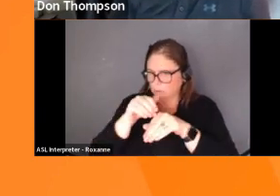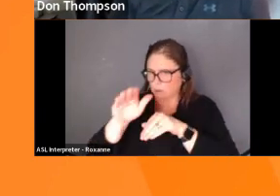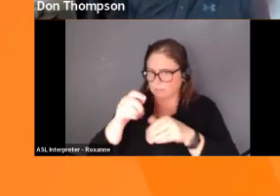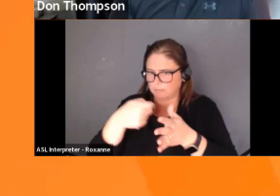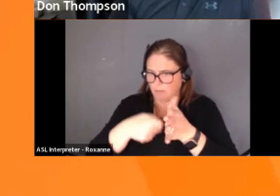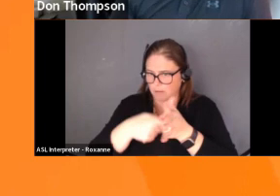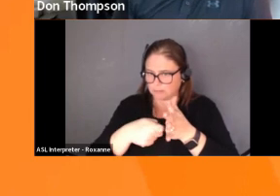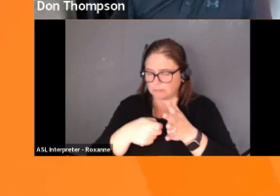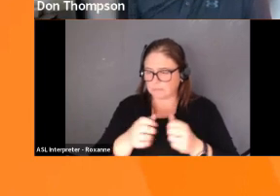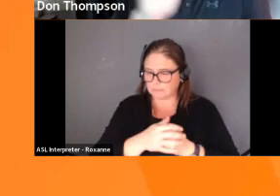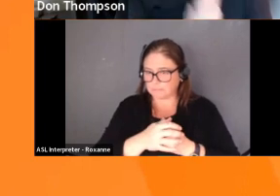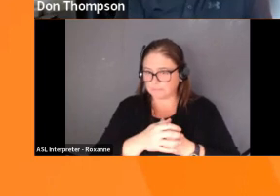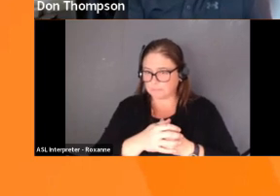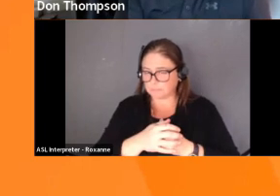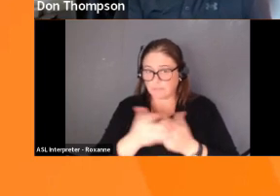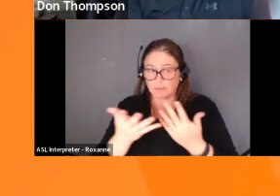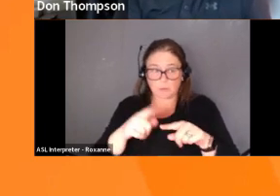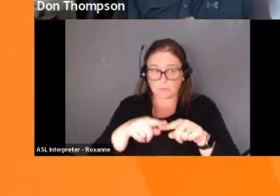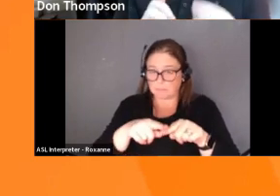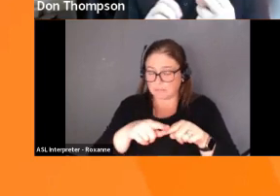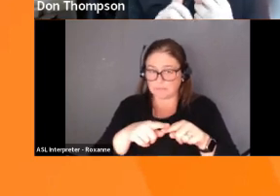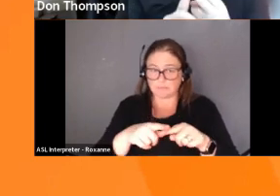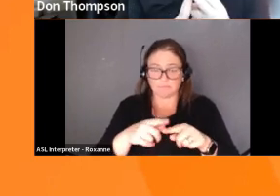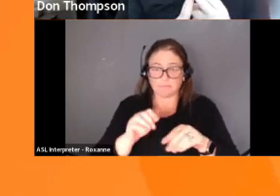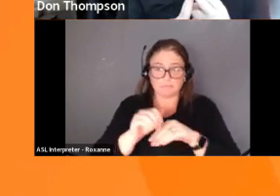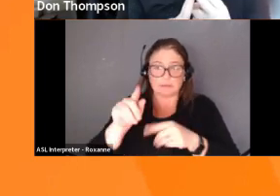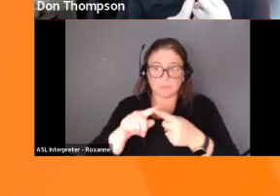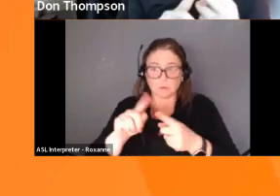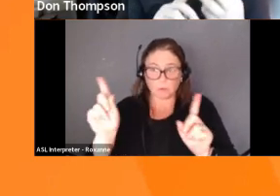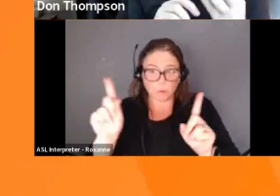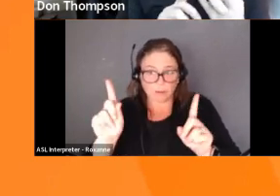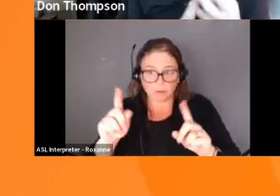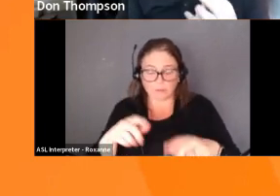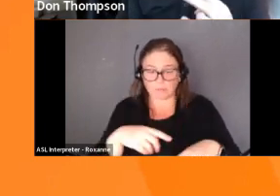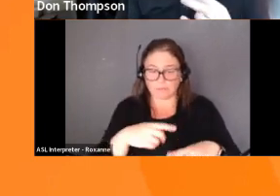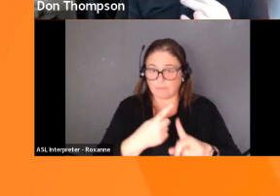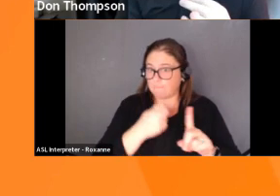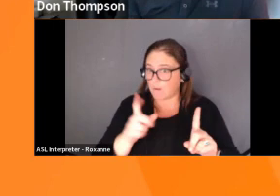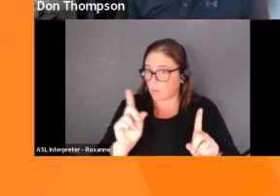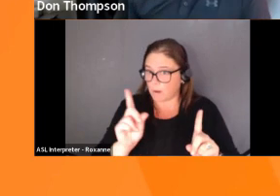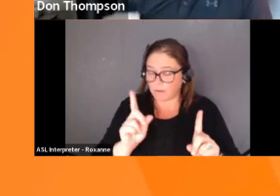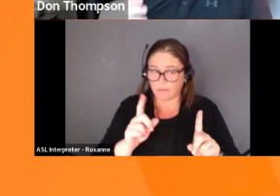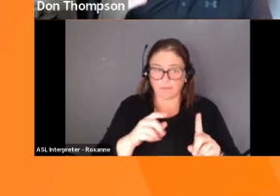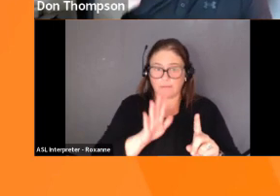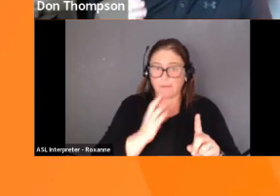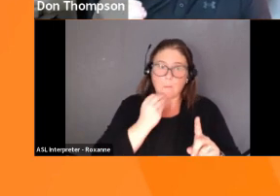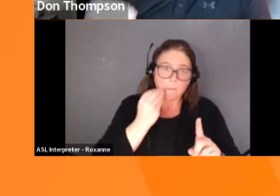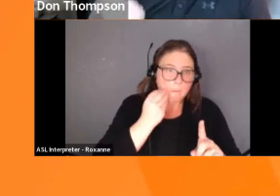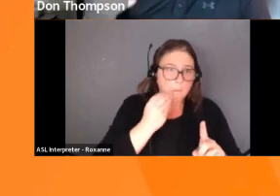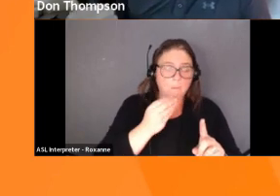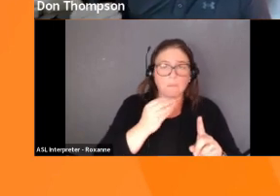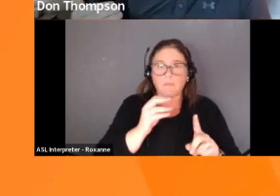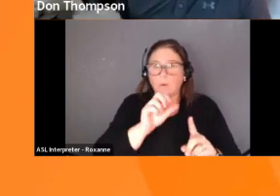from, to get to your warehouse or garage or 3PL, okay, we need to